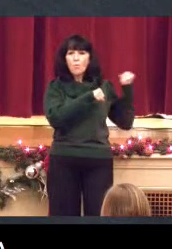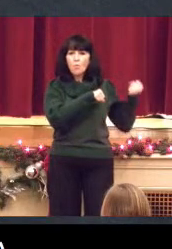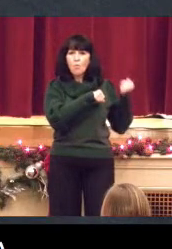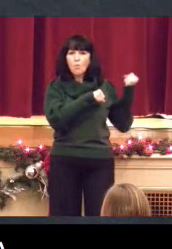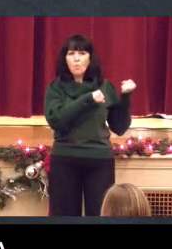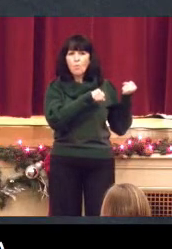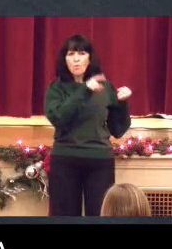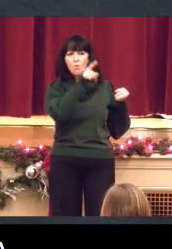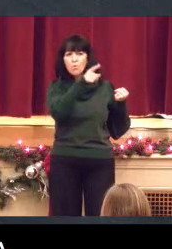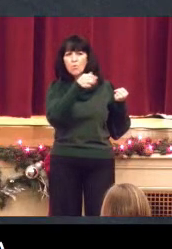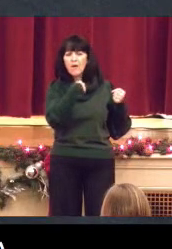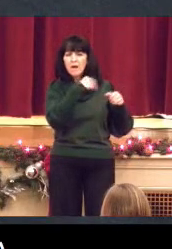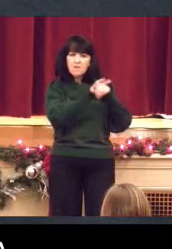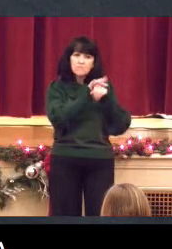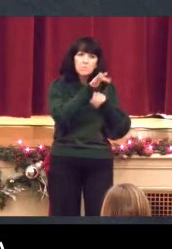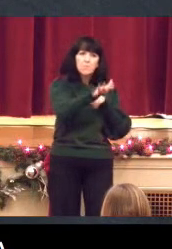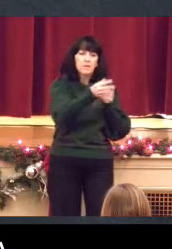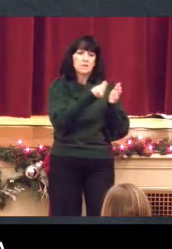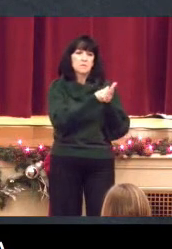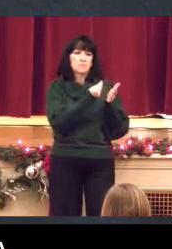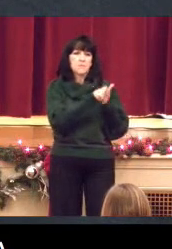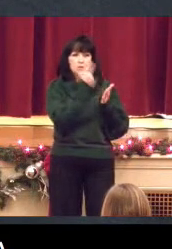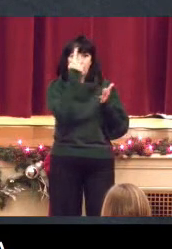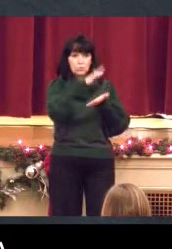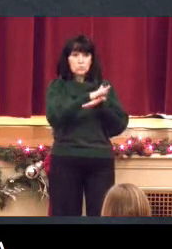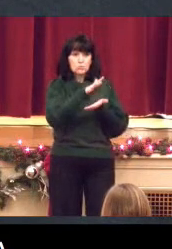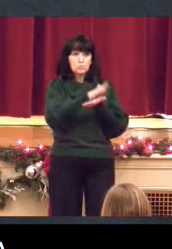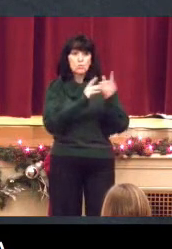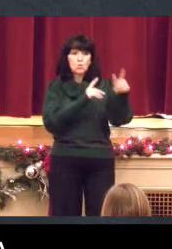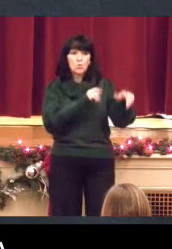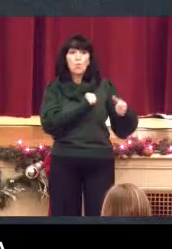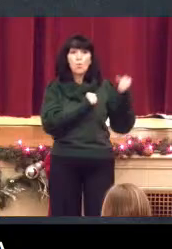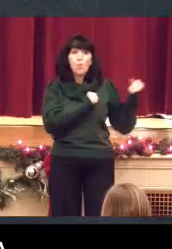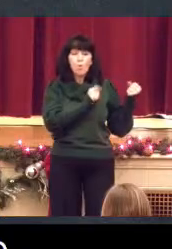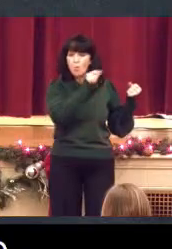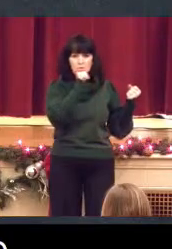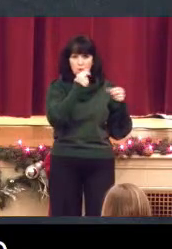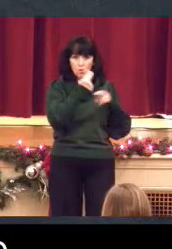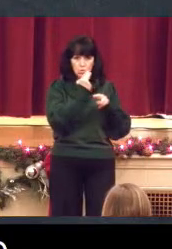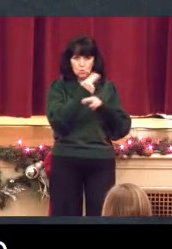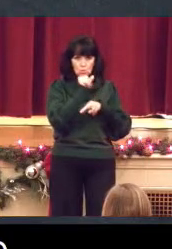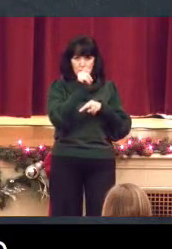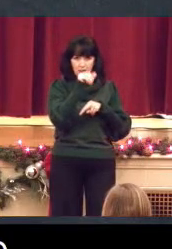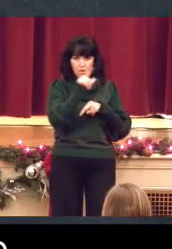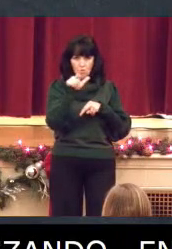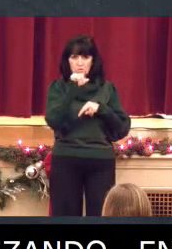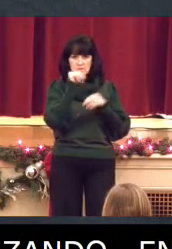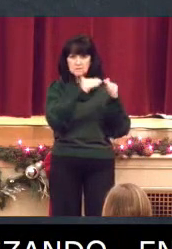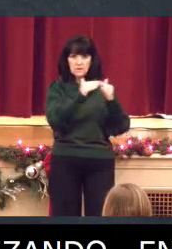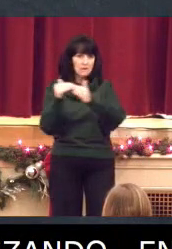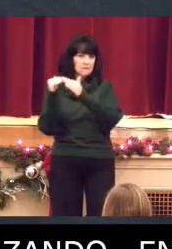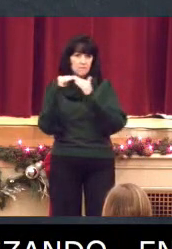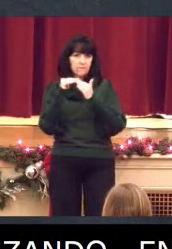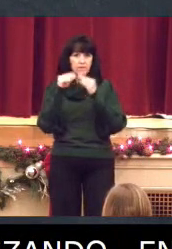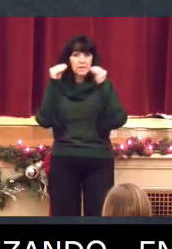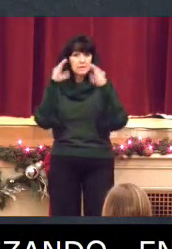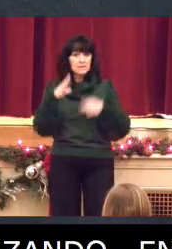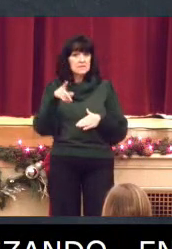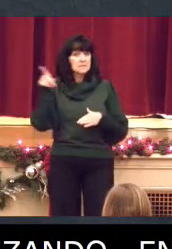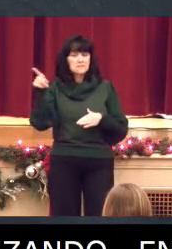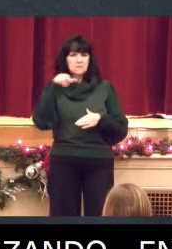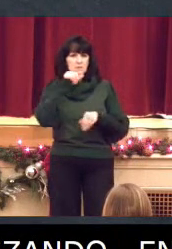school, y'all are not using it at all. It's not fair to these teachers that they're